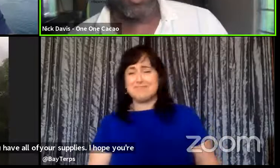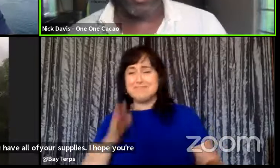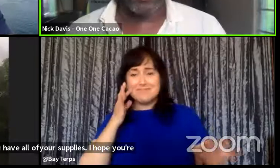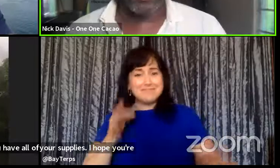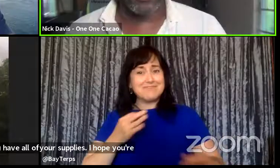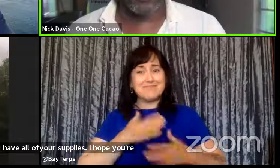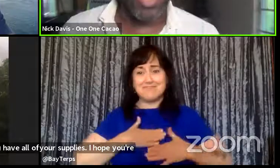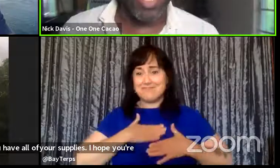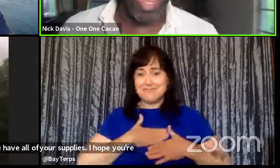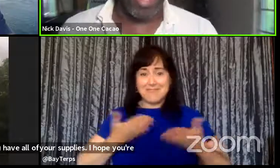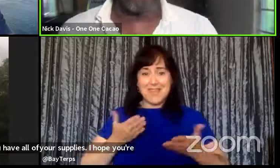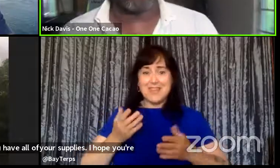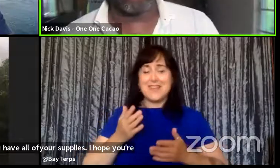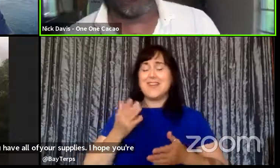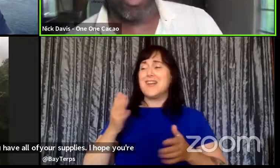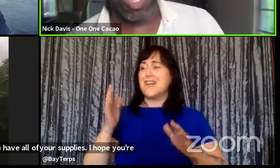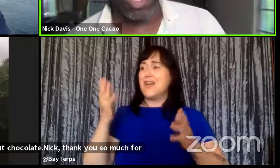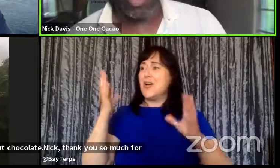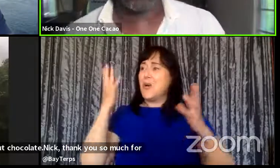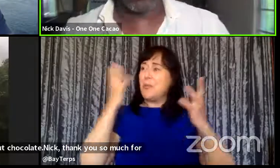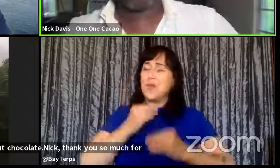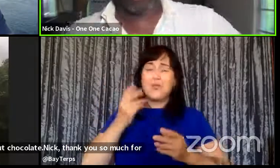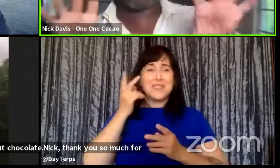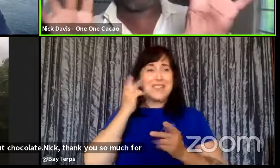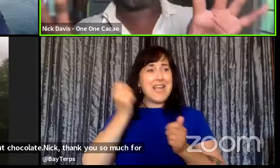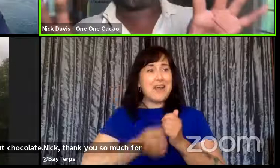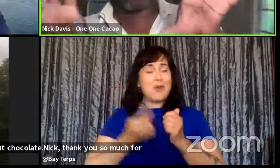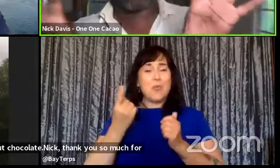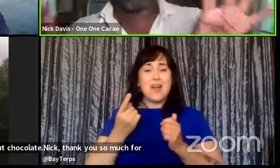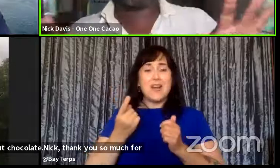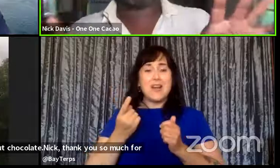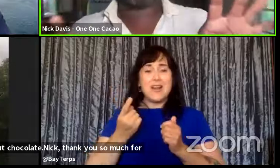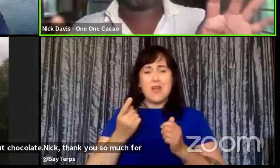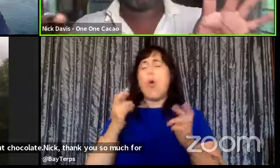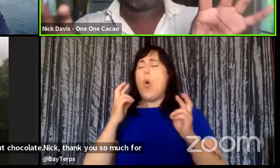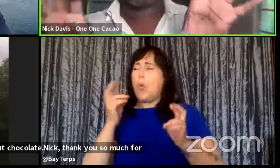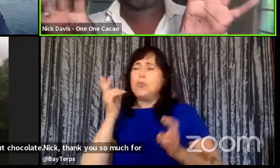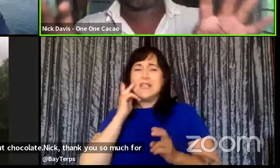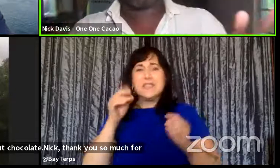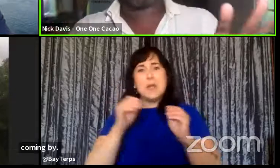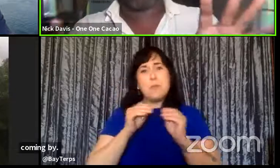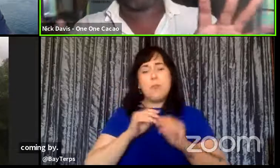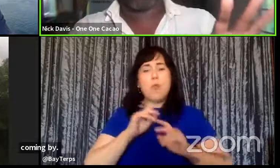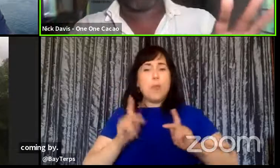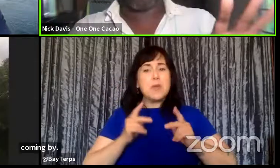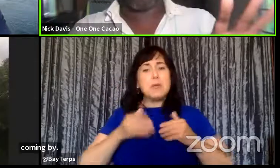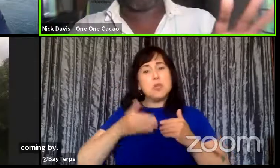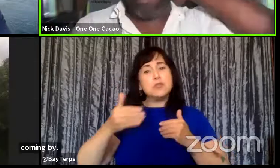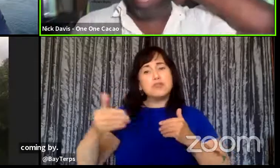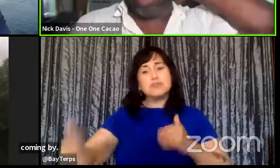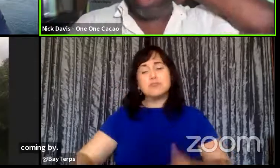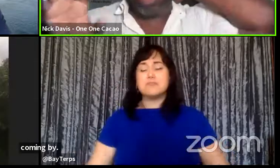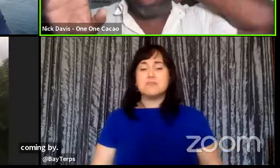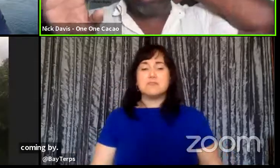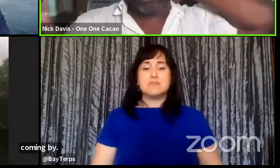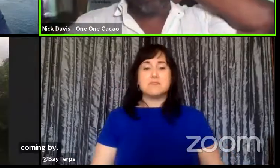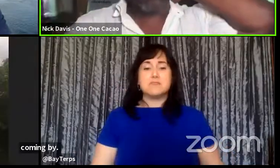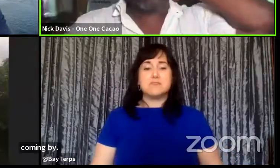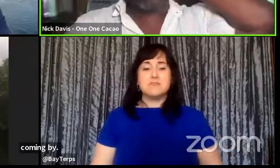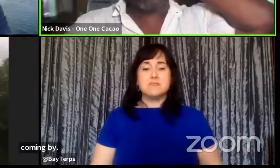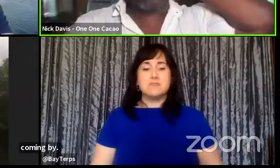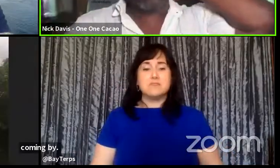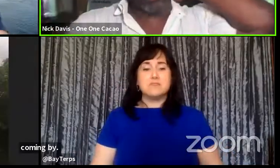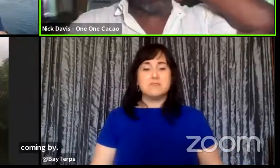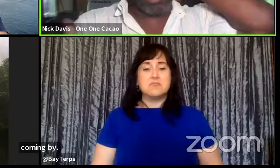to be here. Lovely to see everybody. Or hopefully I'll be seeing a few more people as we go along because you're